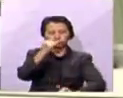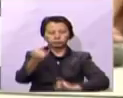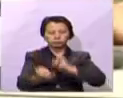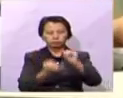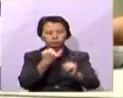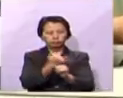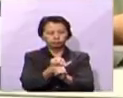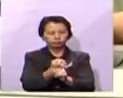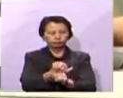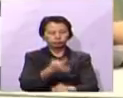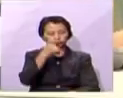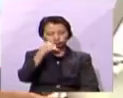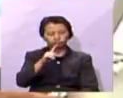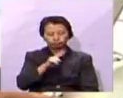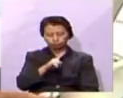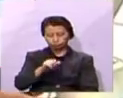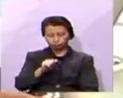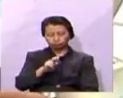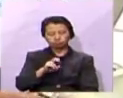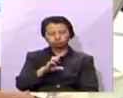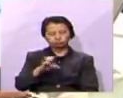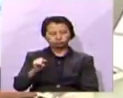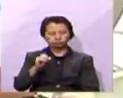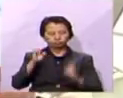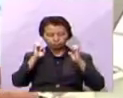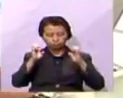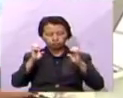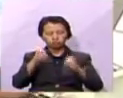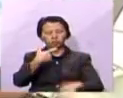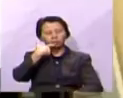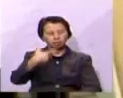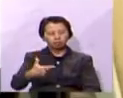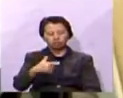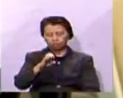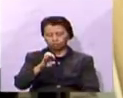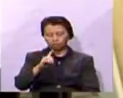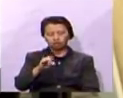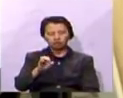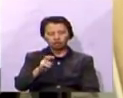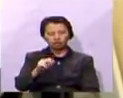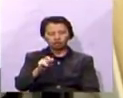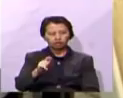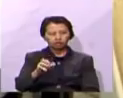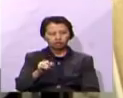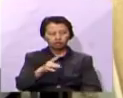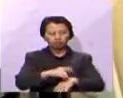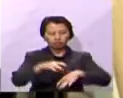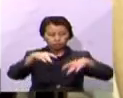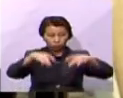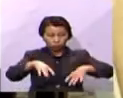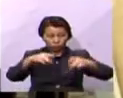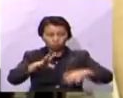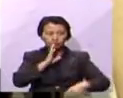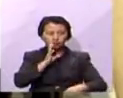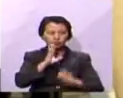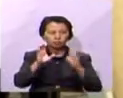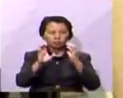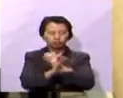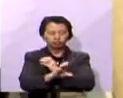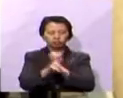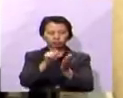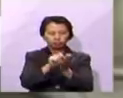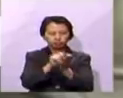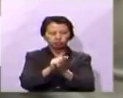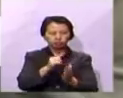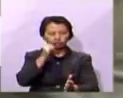antarabangsa. Bagi Zeb Wood Power, editor laman sesawang Cycling News yang berpangkalan di Australia, mengakui cabaran utama media